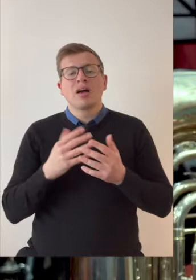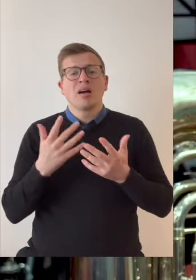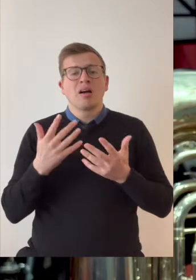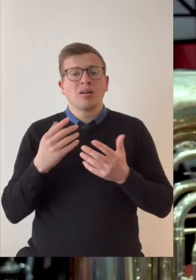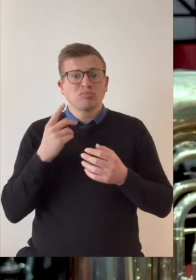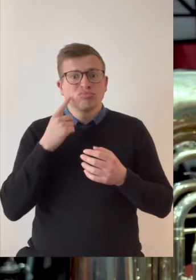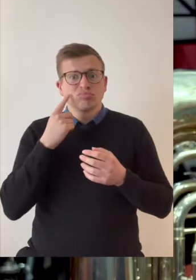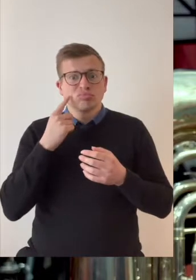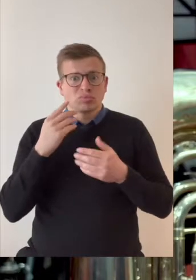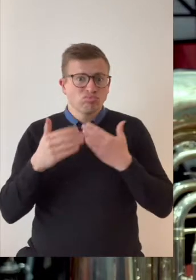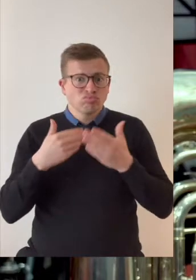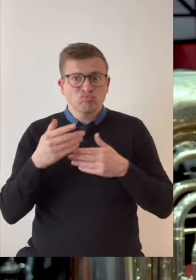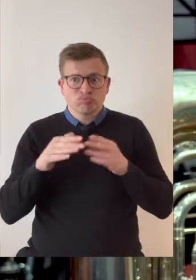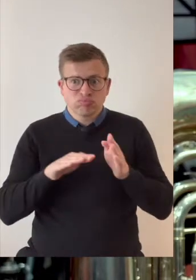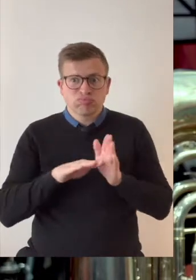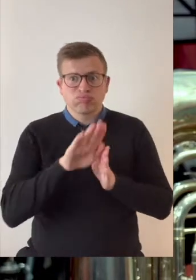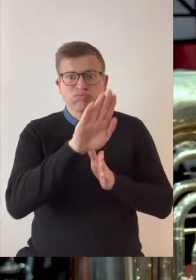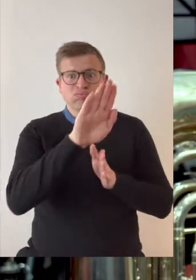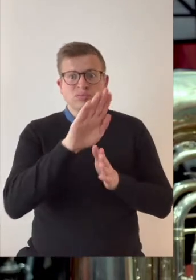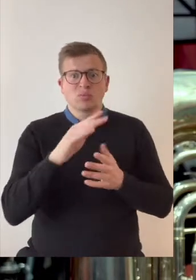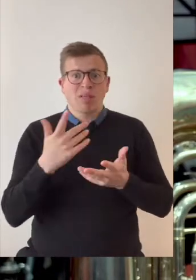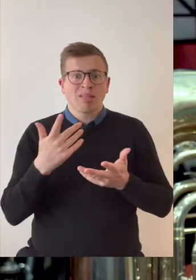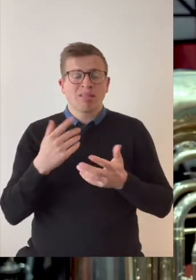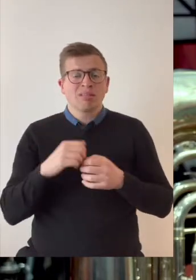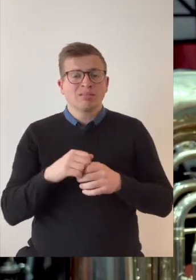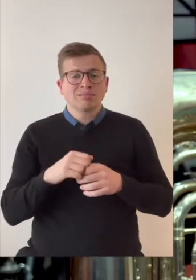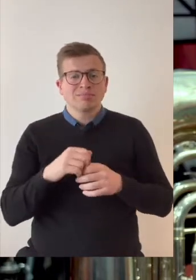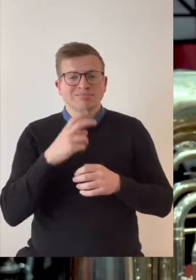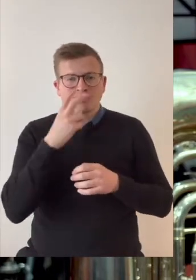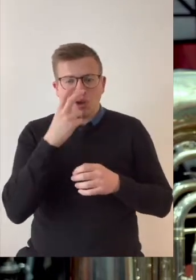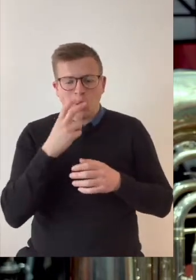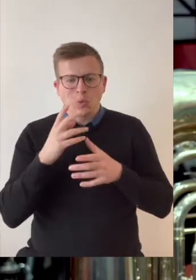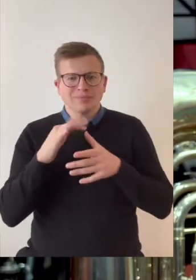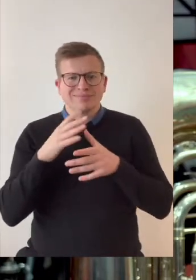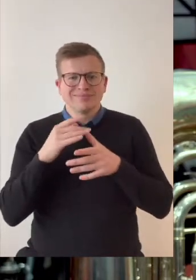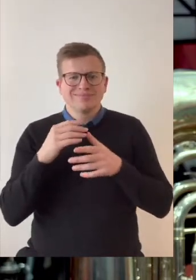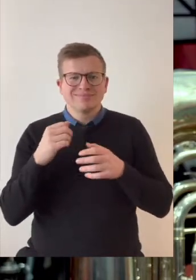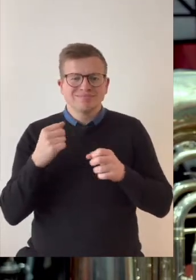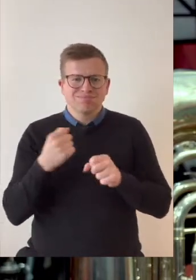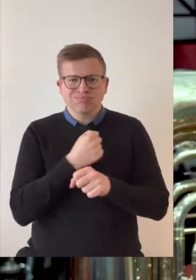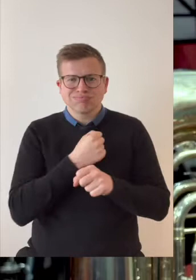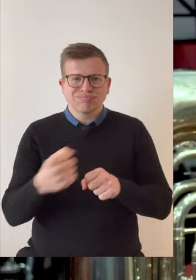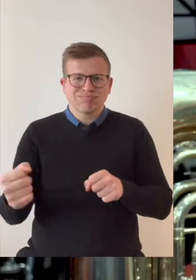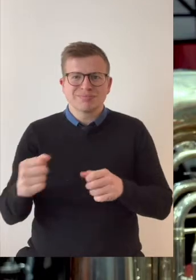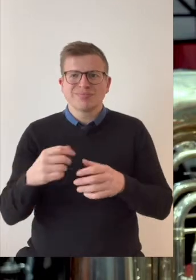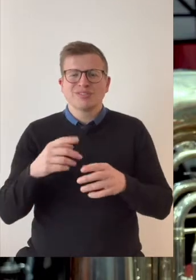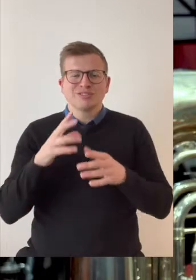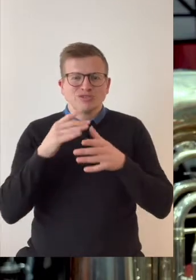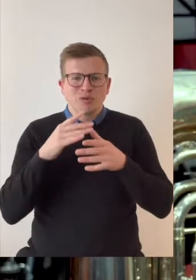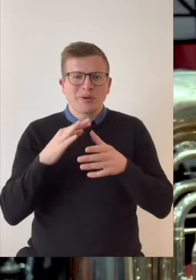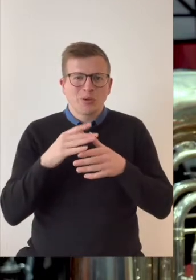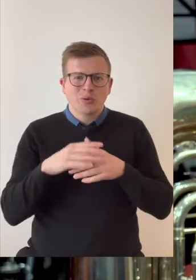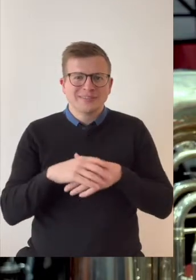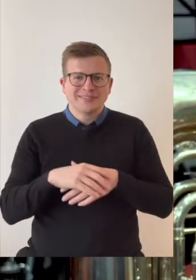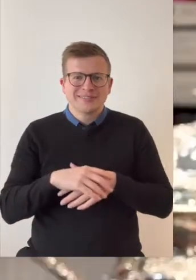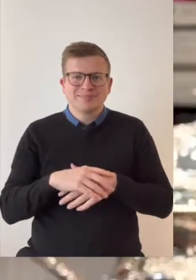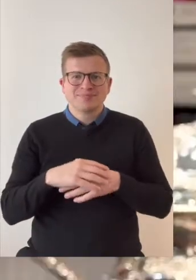and seemed to take off quite well on an old beaten-up trumpet